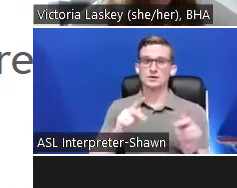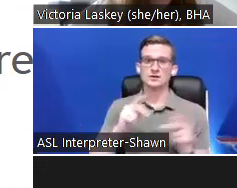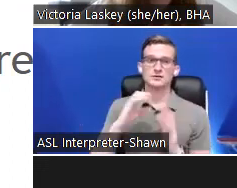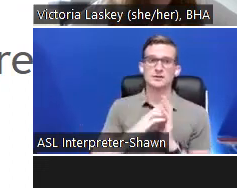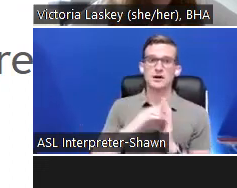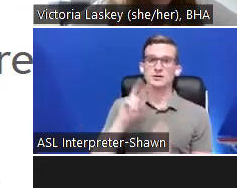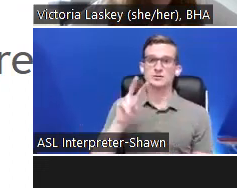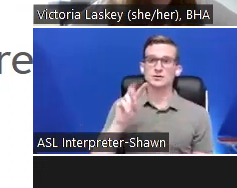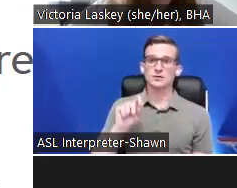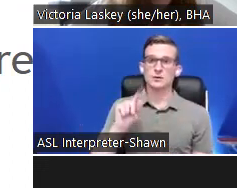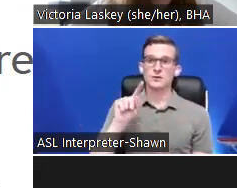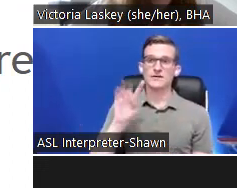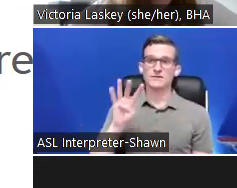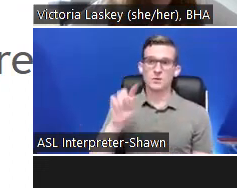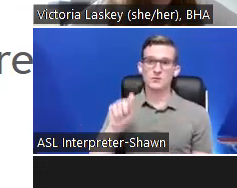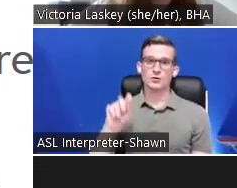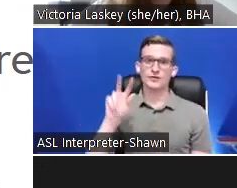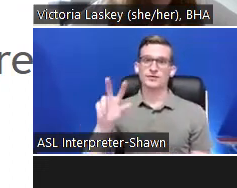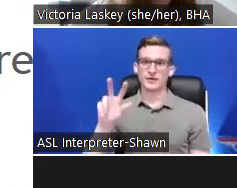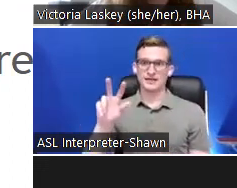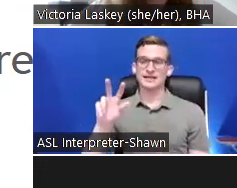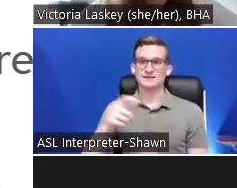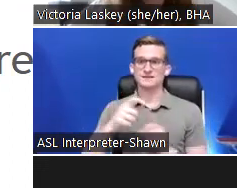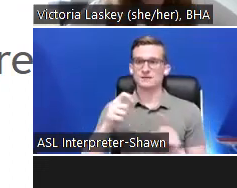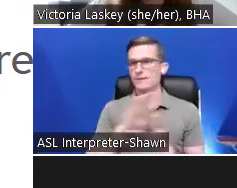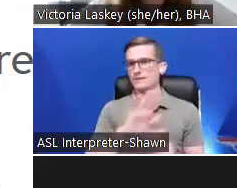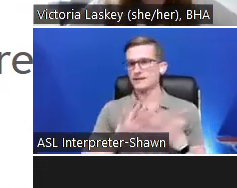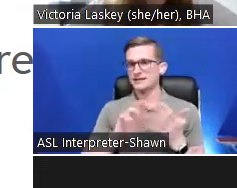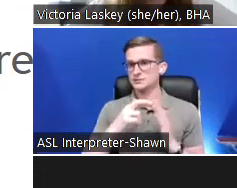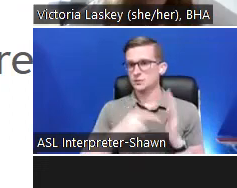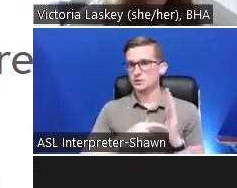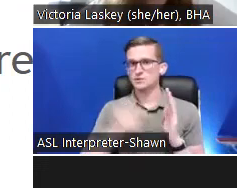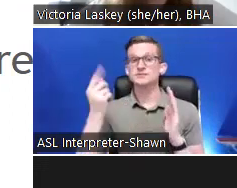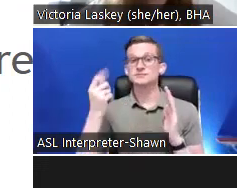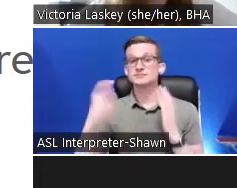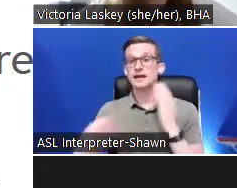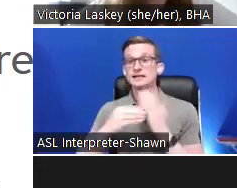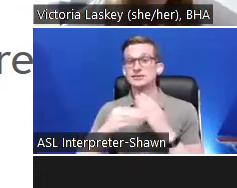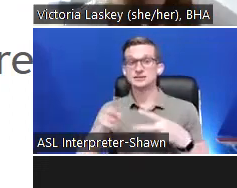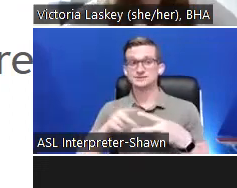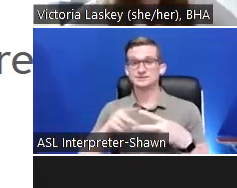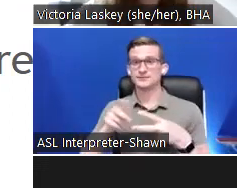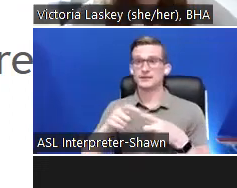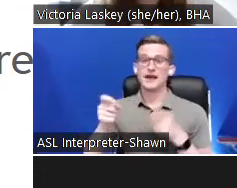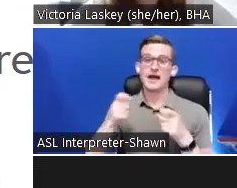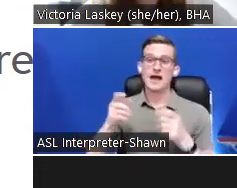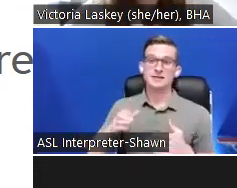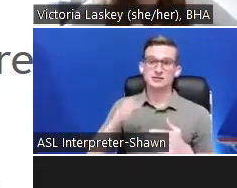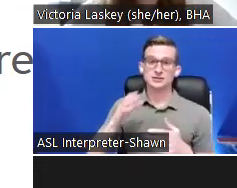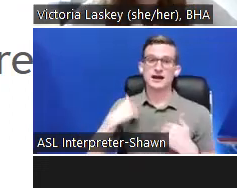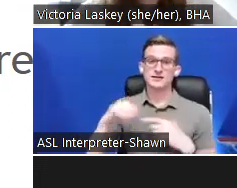2.14.3 of these rules, with the following additions. The administrator shall have training in assessment skills, nutrition,